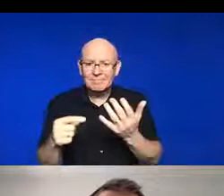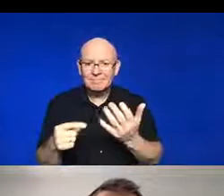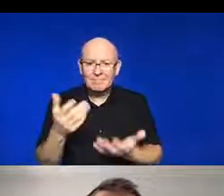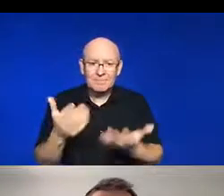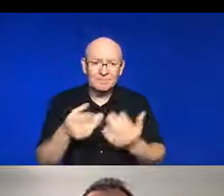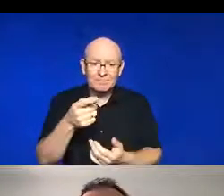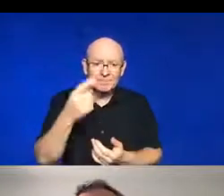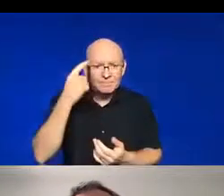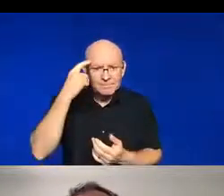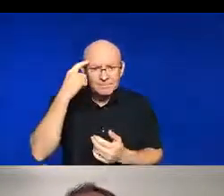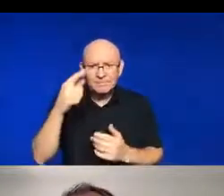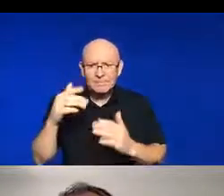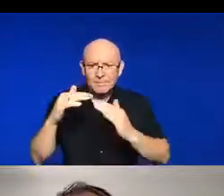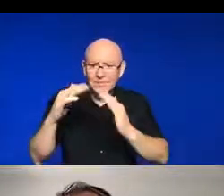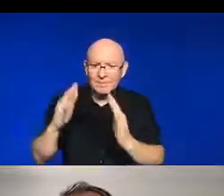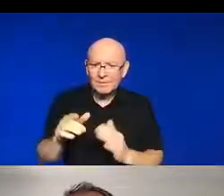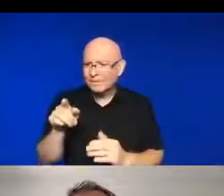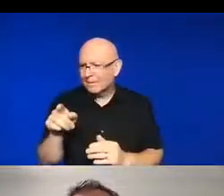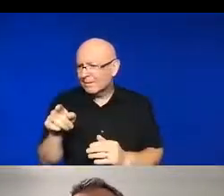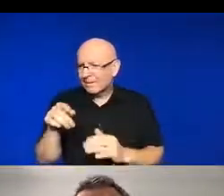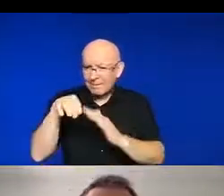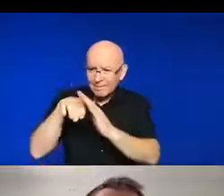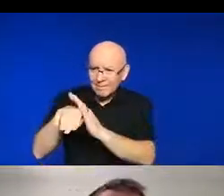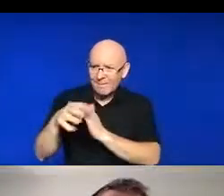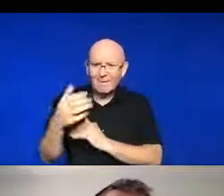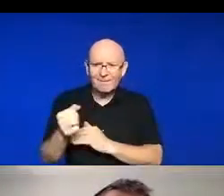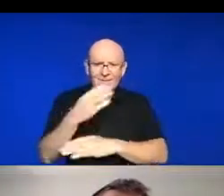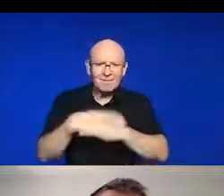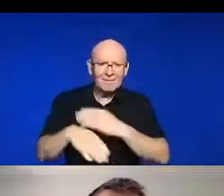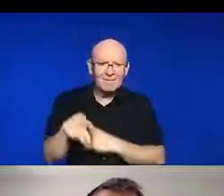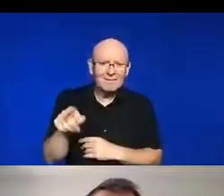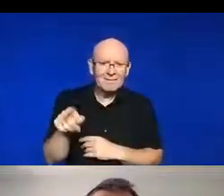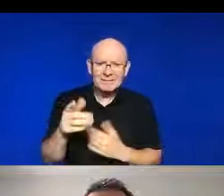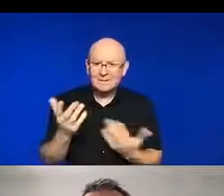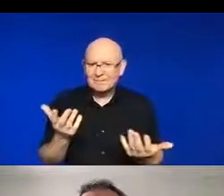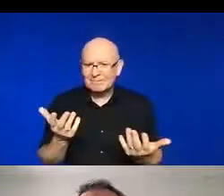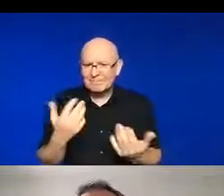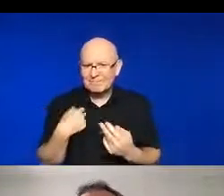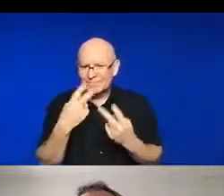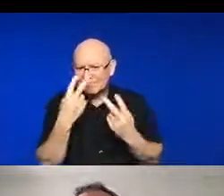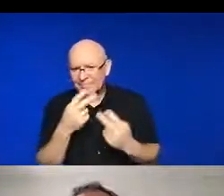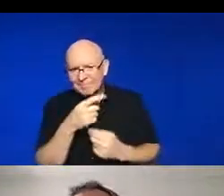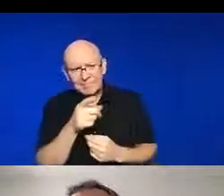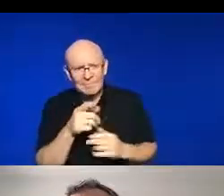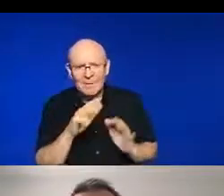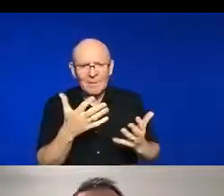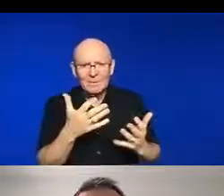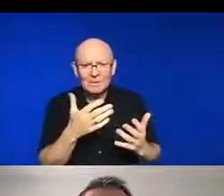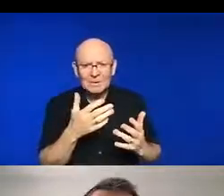issues. So over the 60 countries that have taken specific measures, there are, of